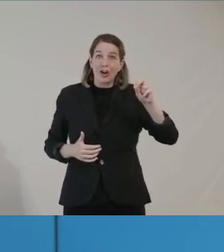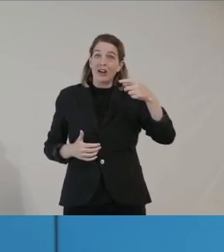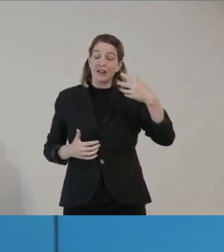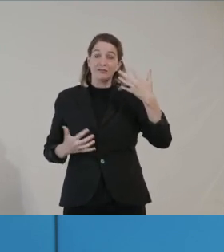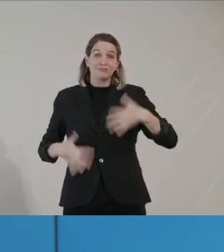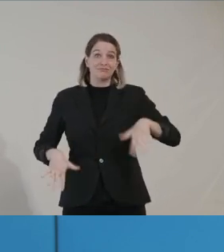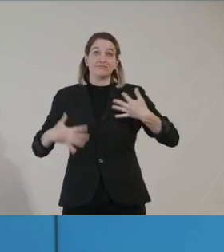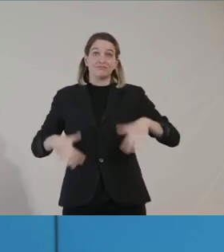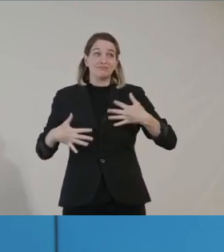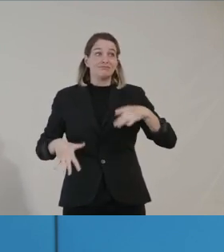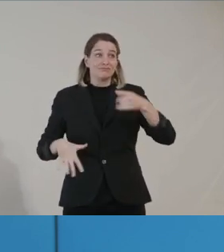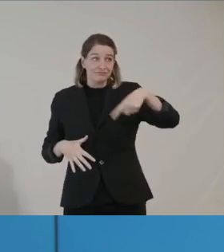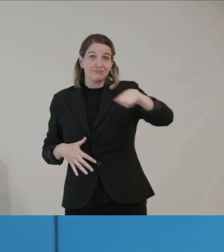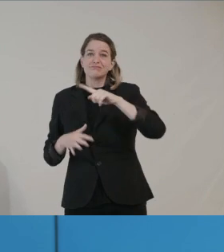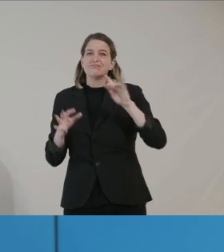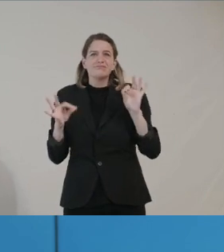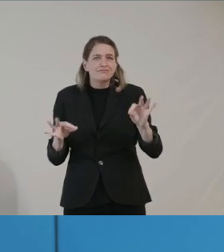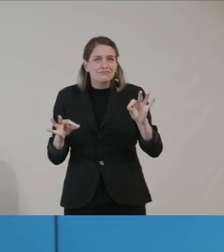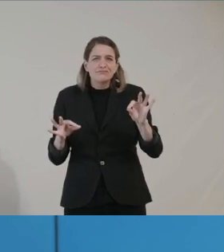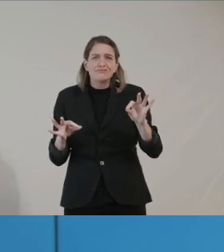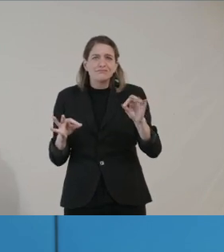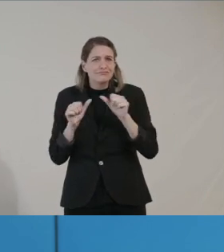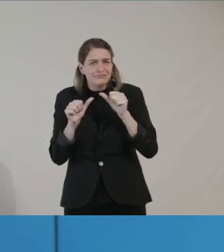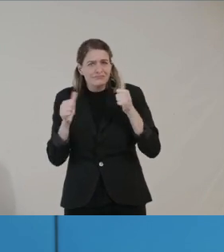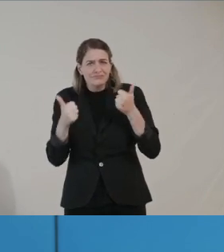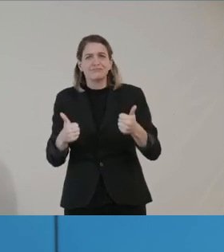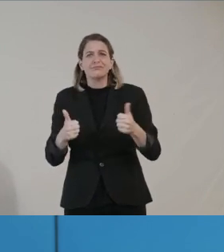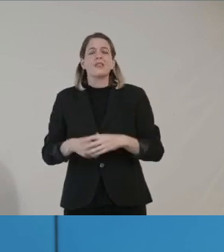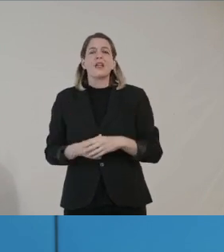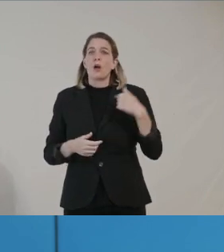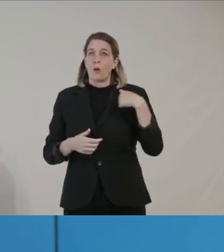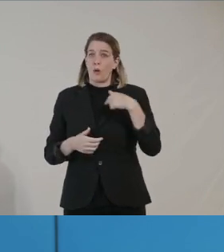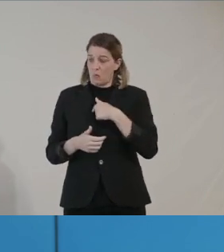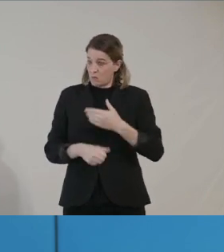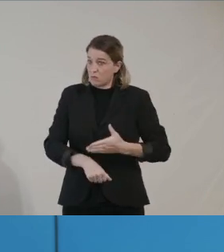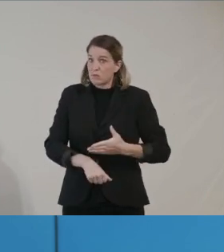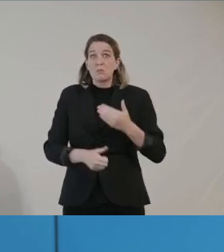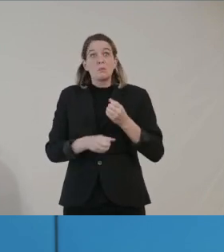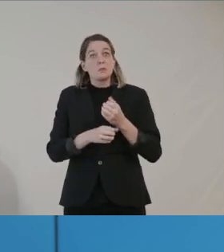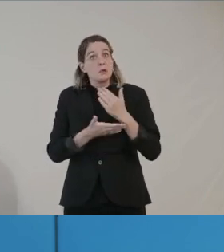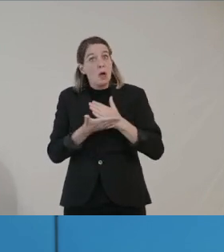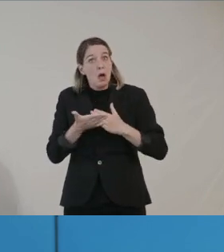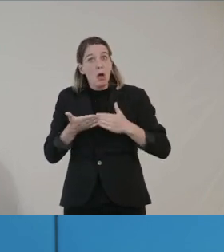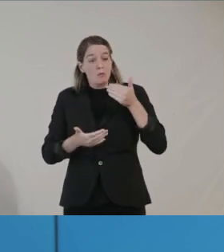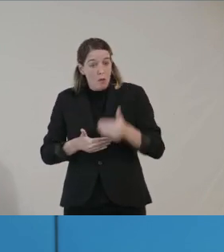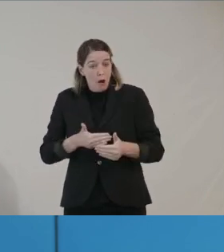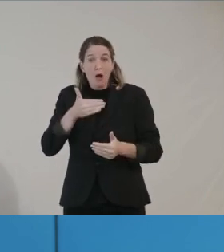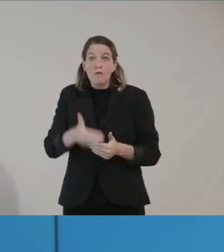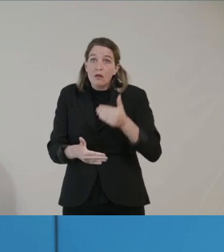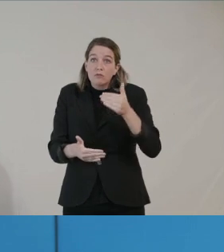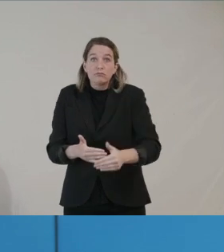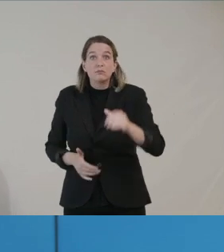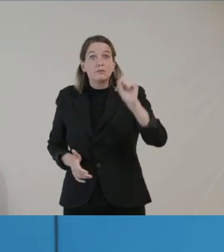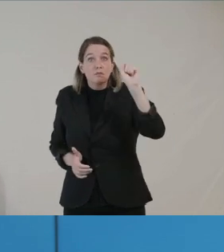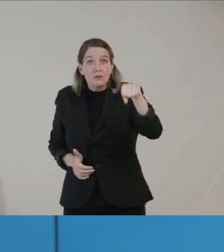some progress. We want to share with you the data that we have, where we are